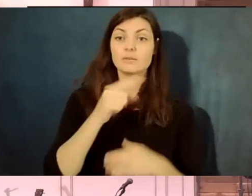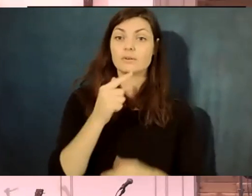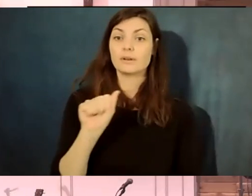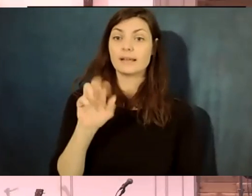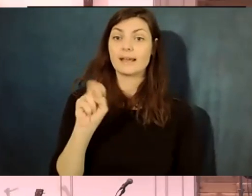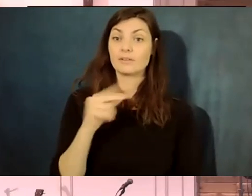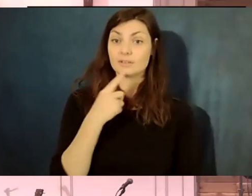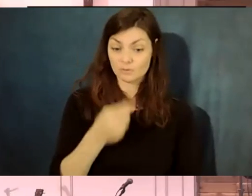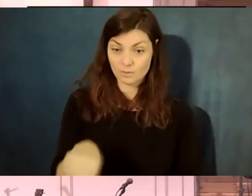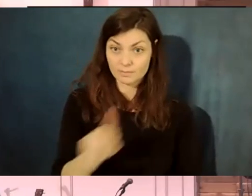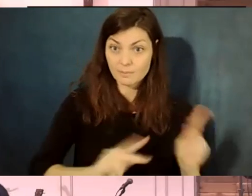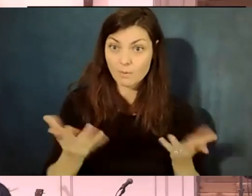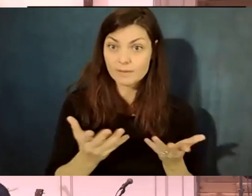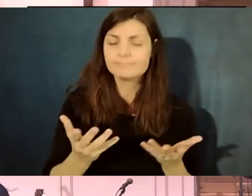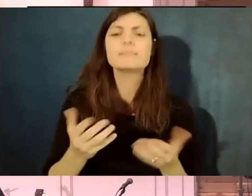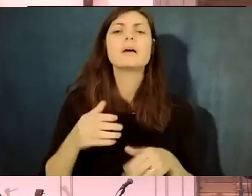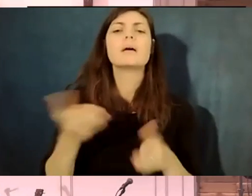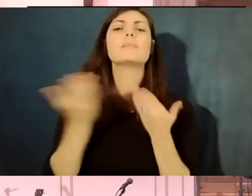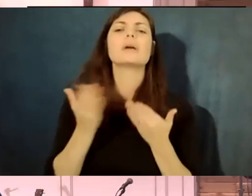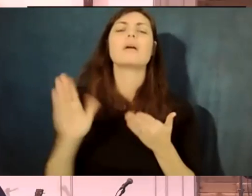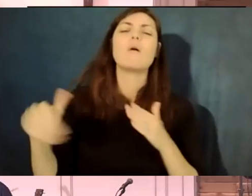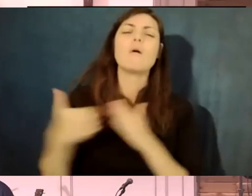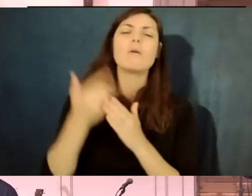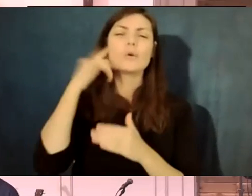sons, and your daughters, and bring them to me.